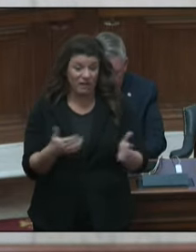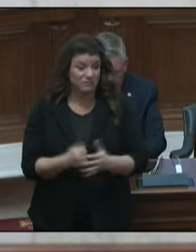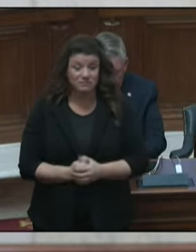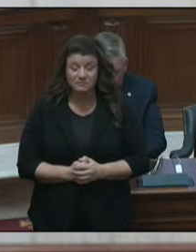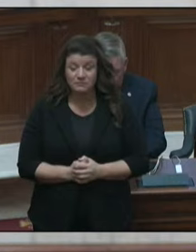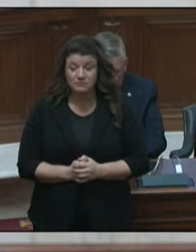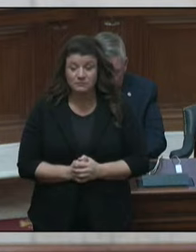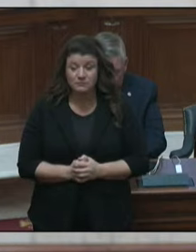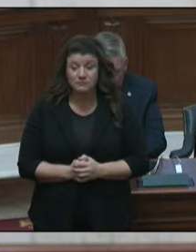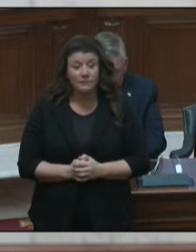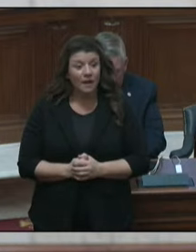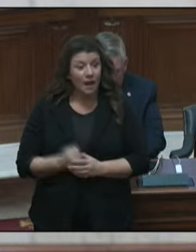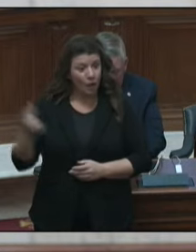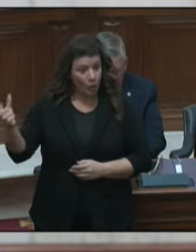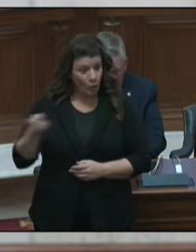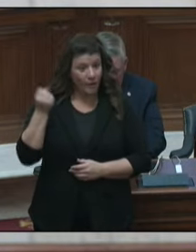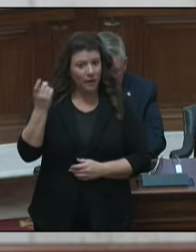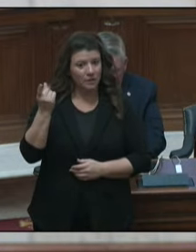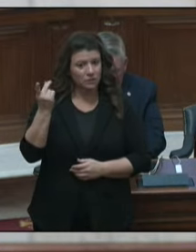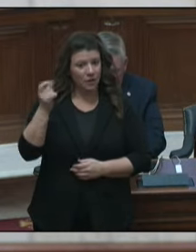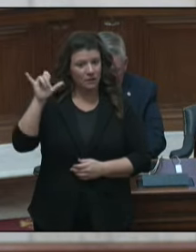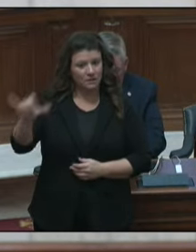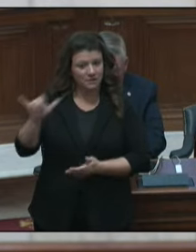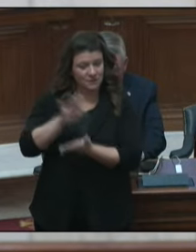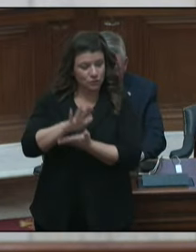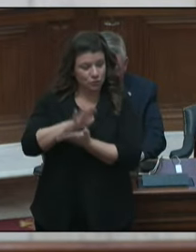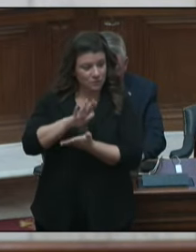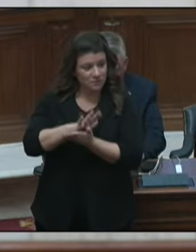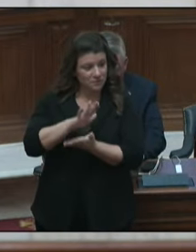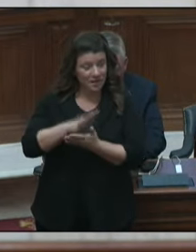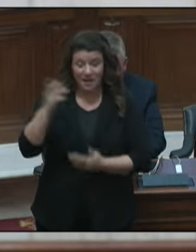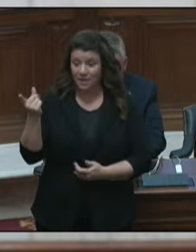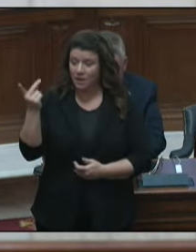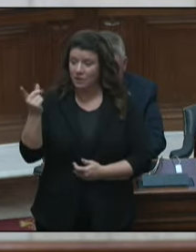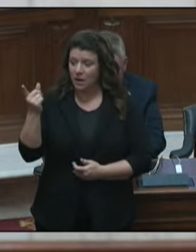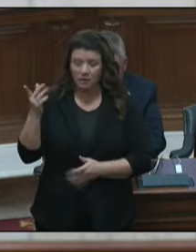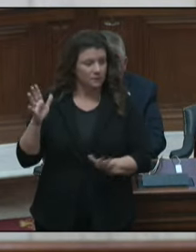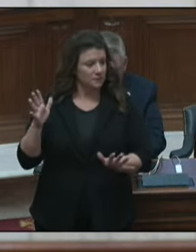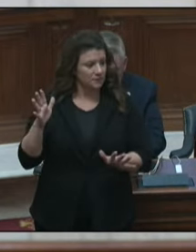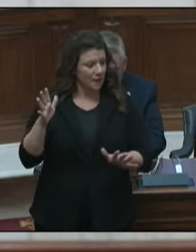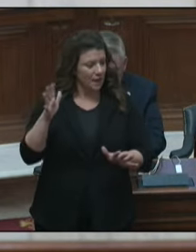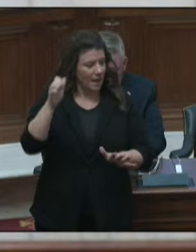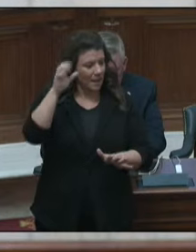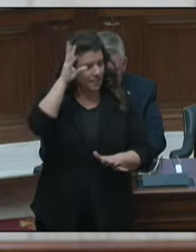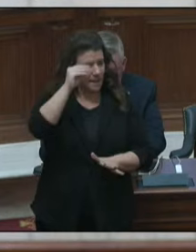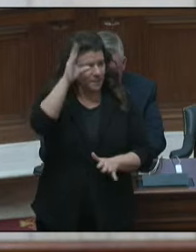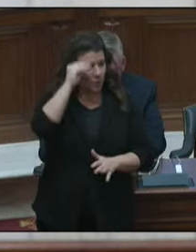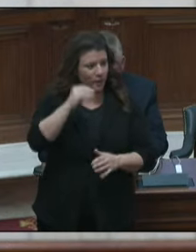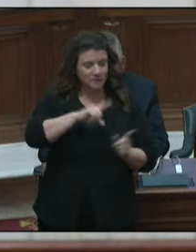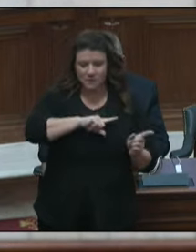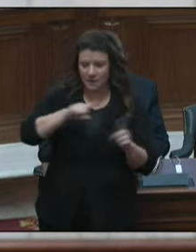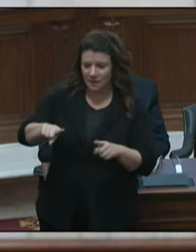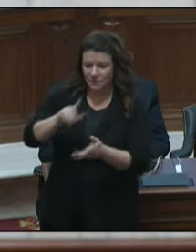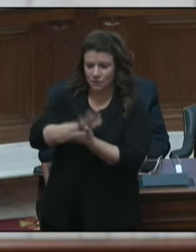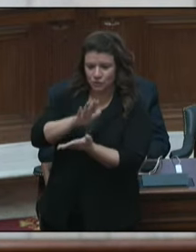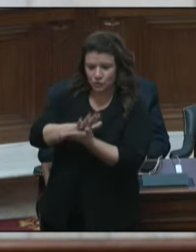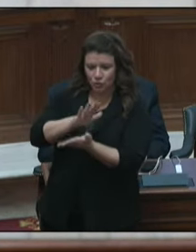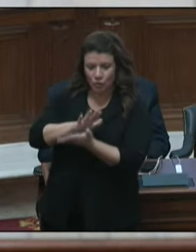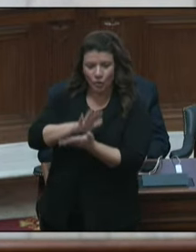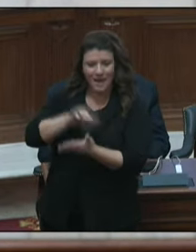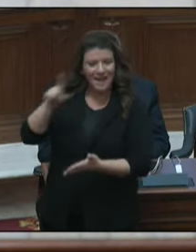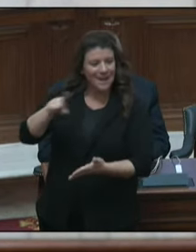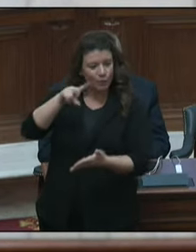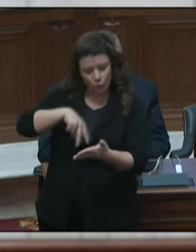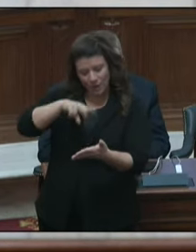He got a dog at the school. And he got the dog, all of a sudden he started coming to the school, and he'd read to